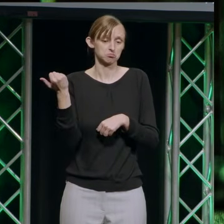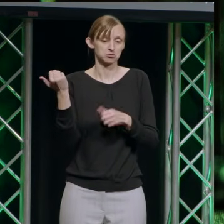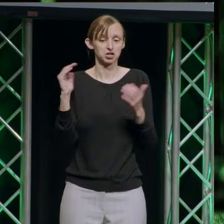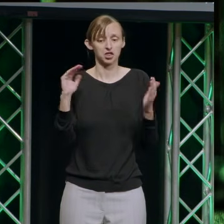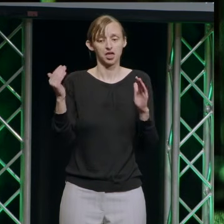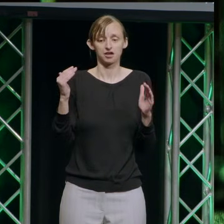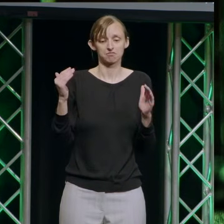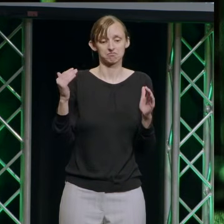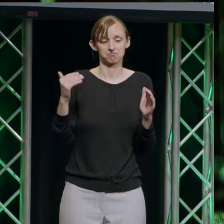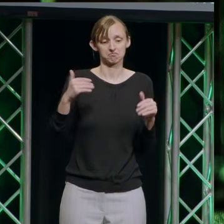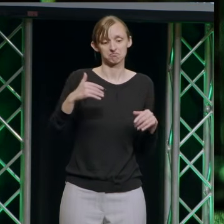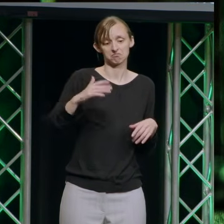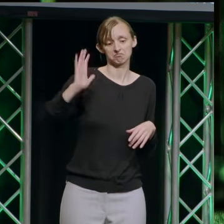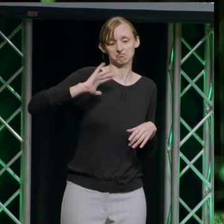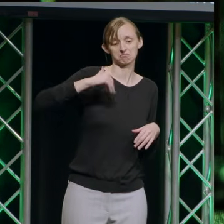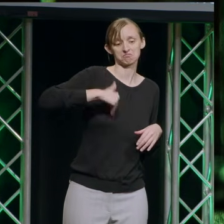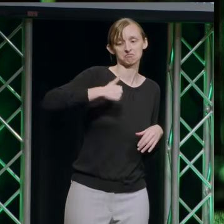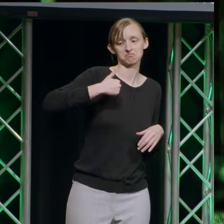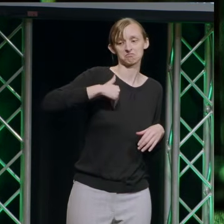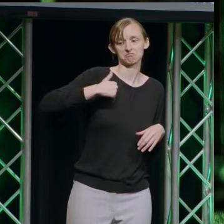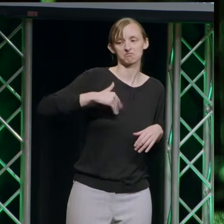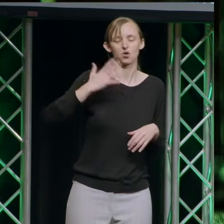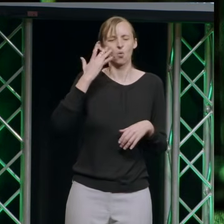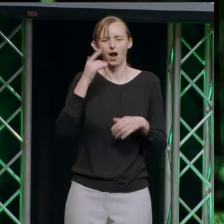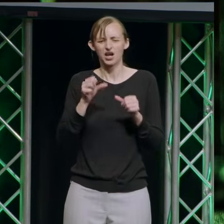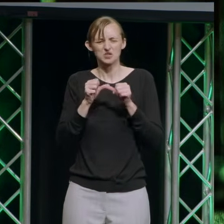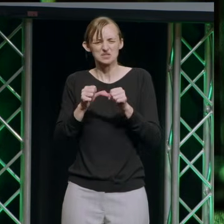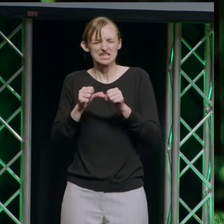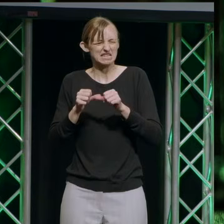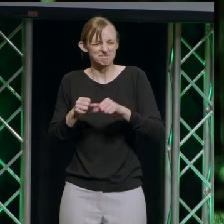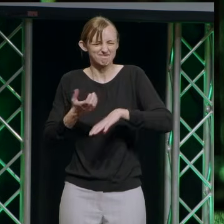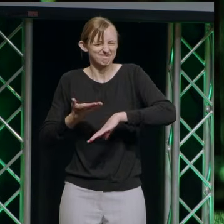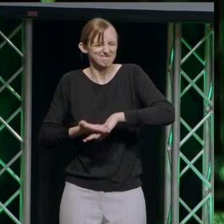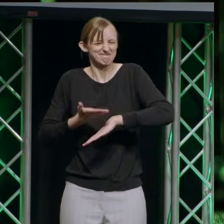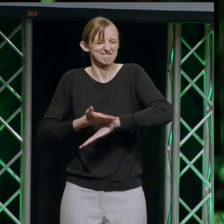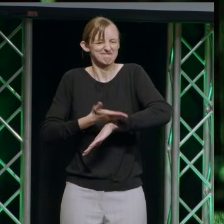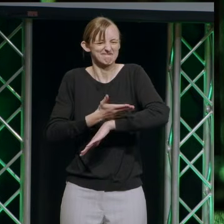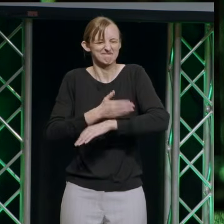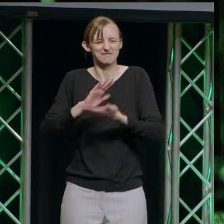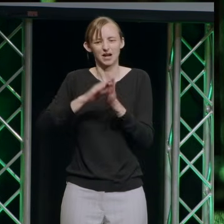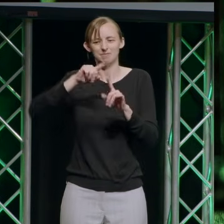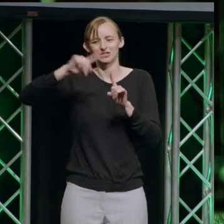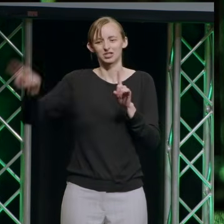sense. Why would you go that further mile and make it circular?